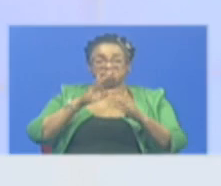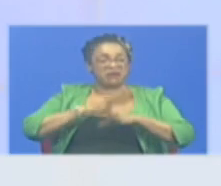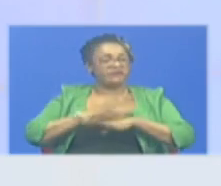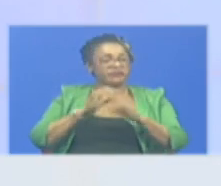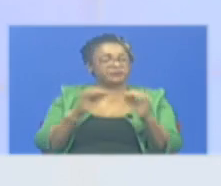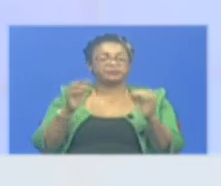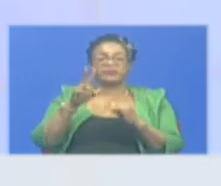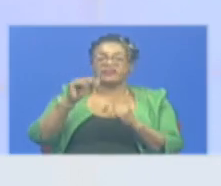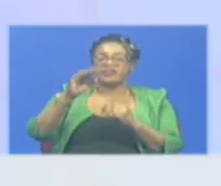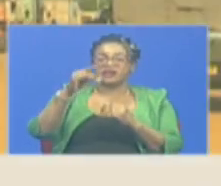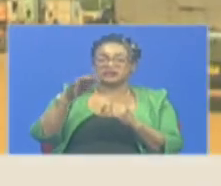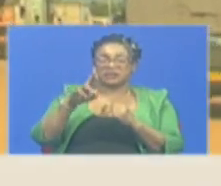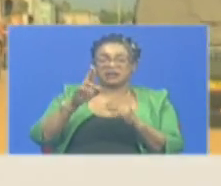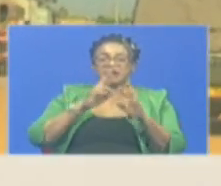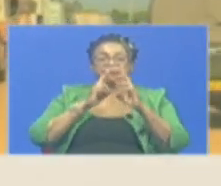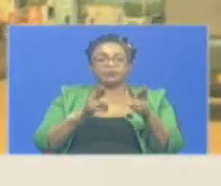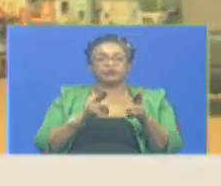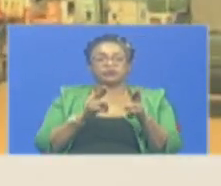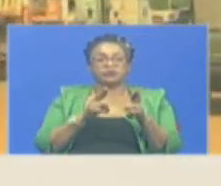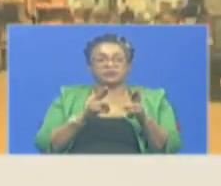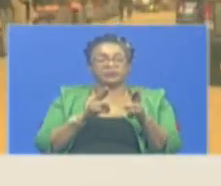Kiprop reports.